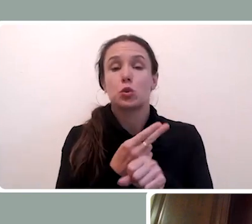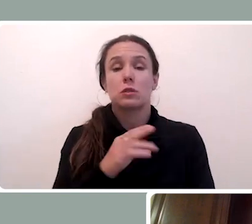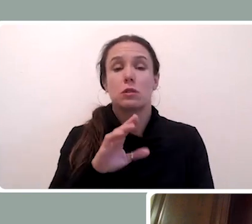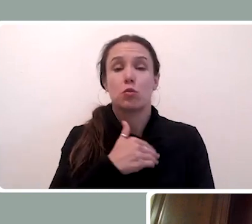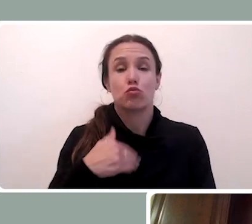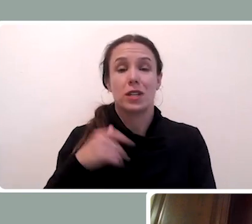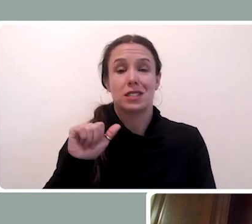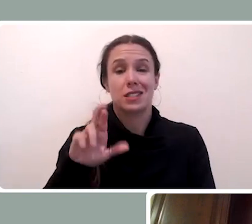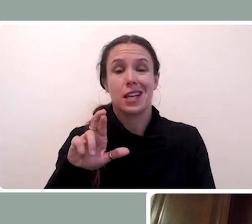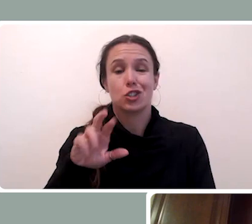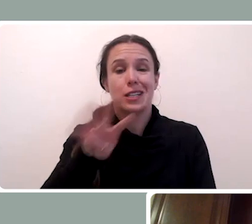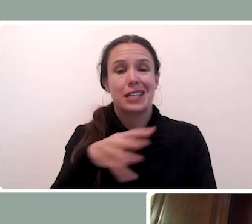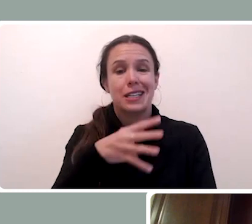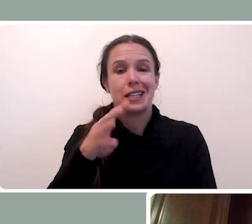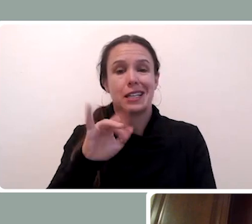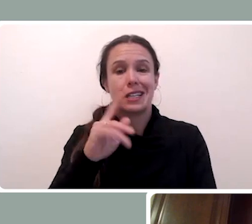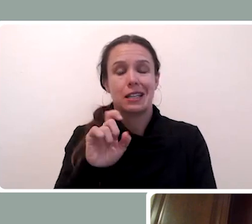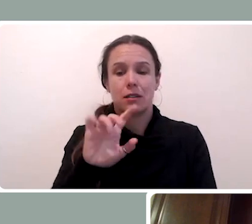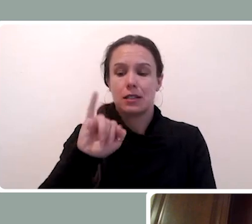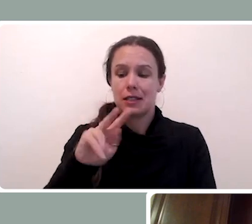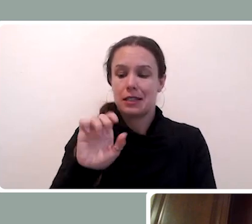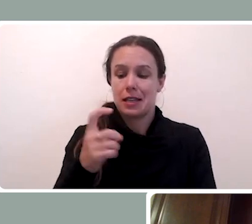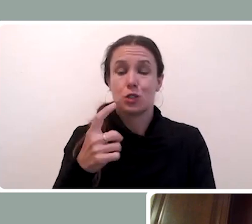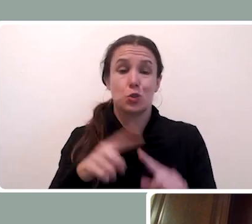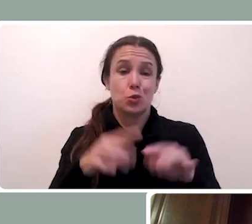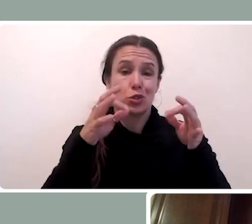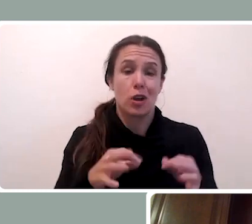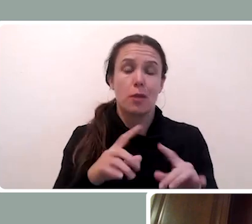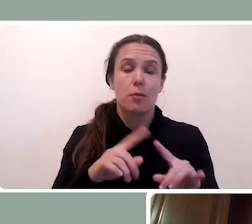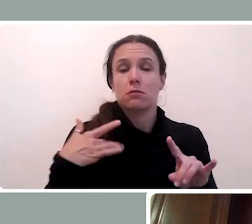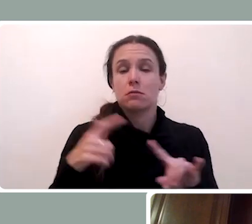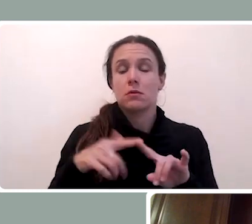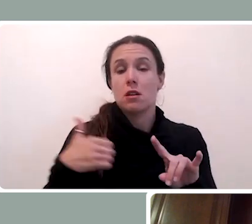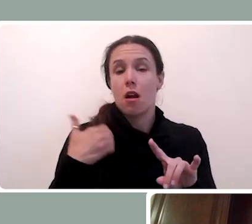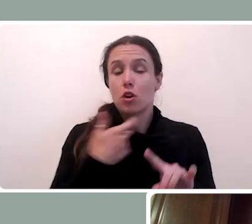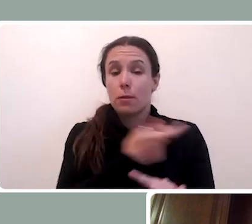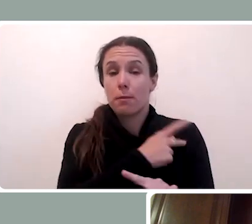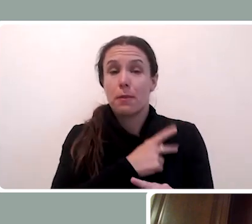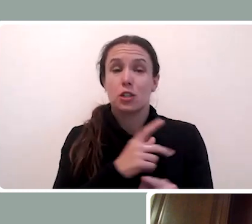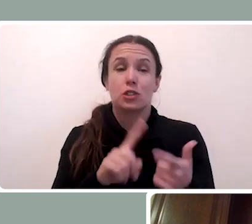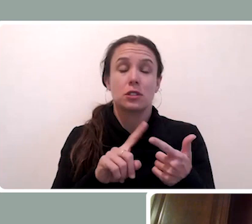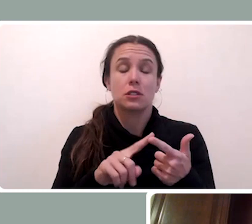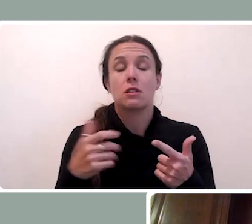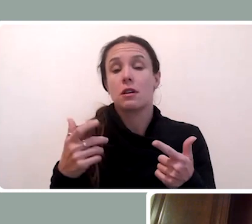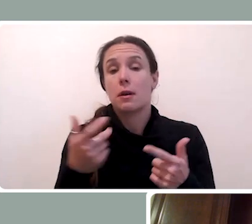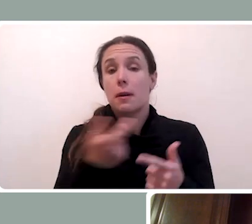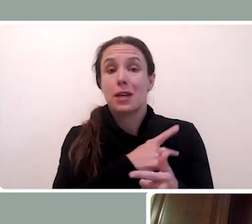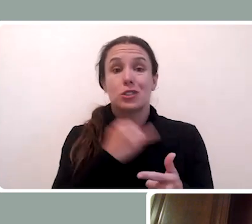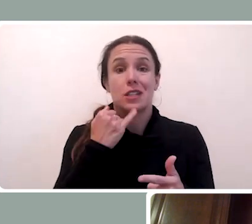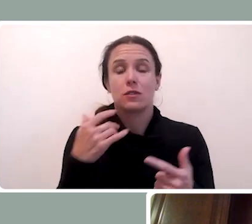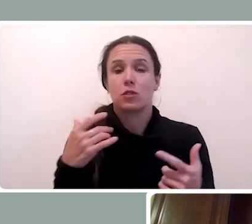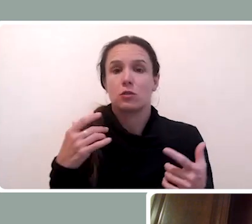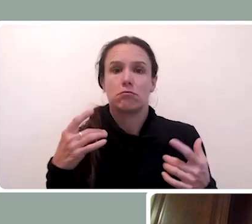But as a rule, younger patients, patients who have lymph node positive disease, patients where you worry about what is the risk of late